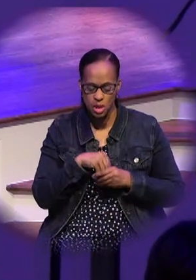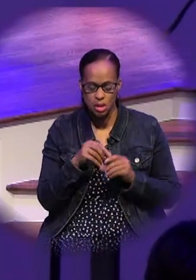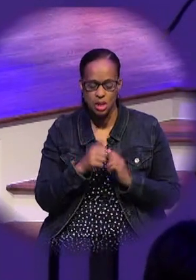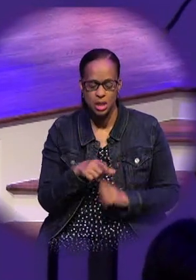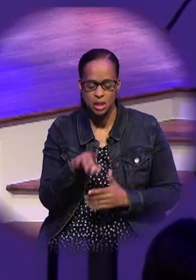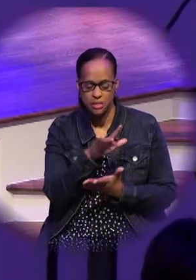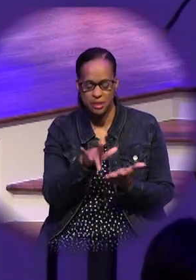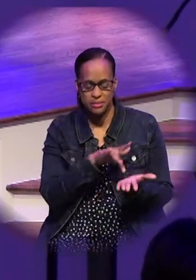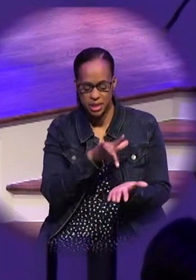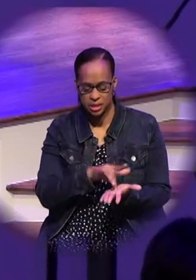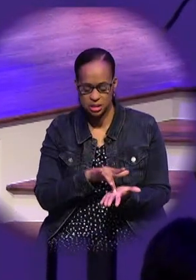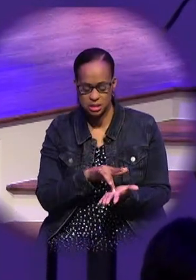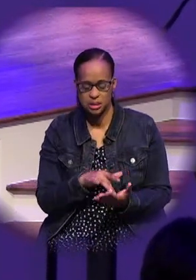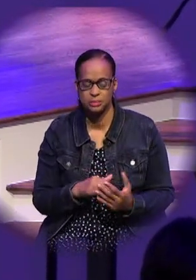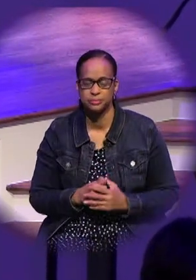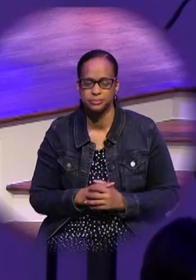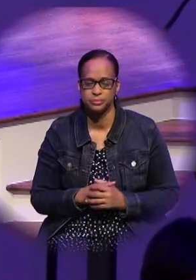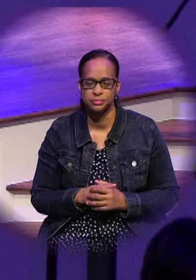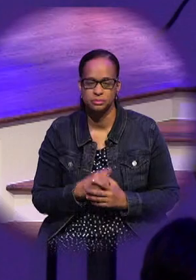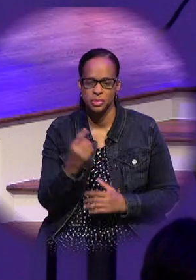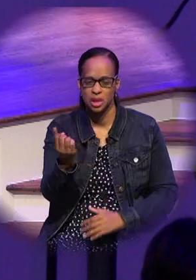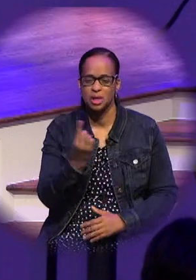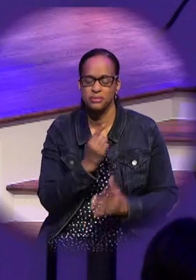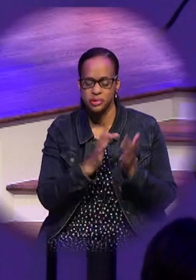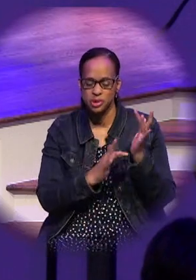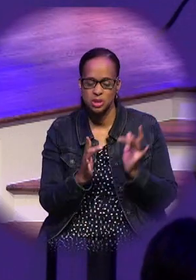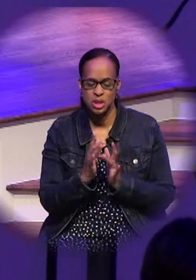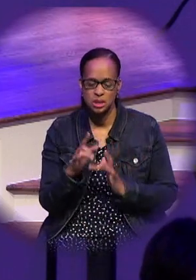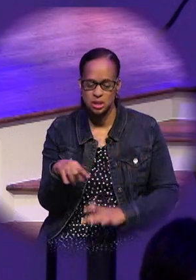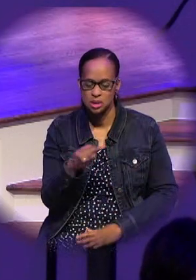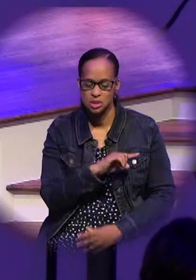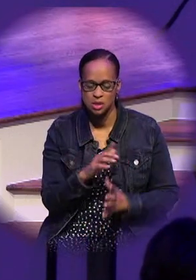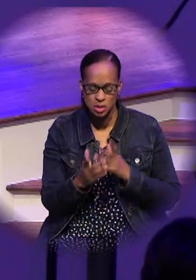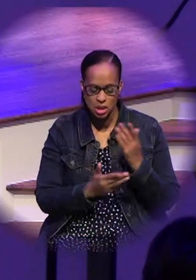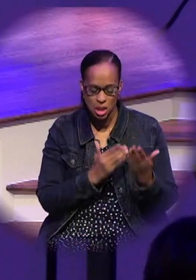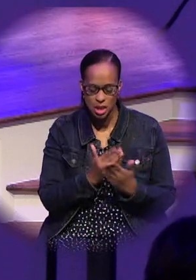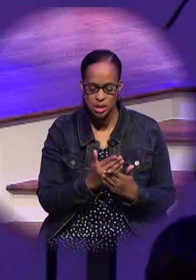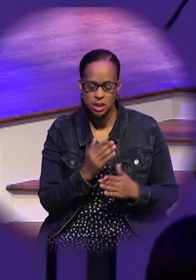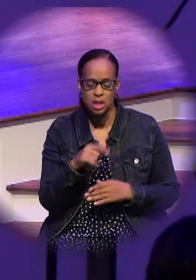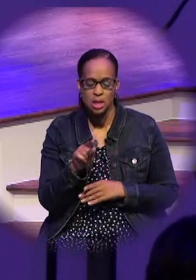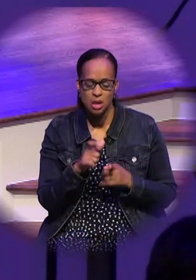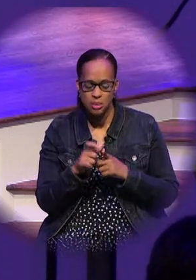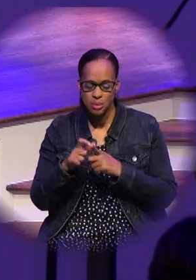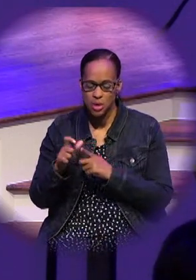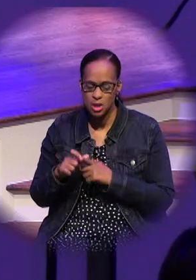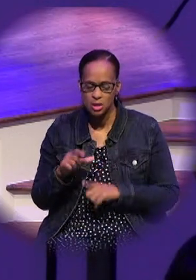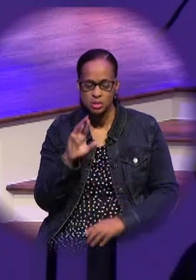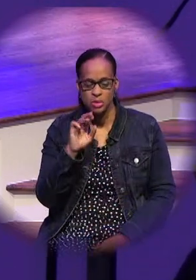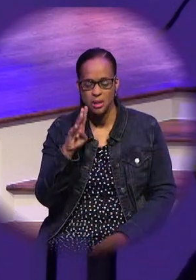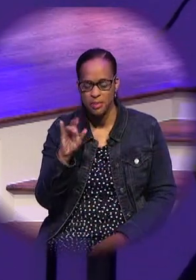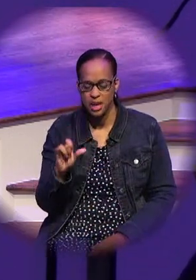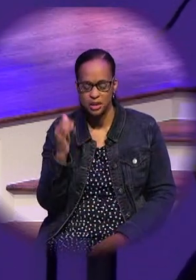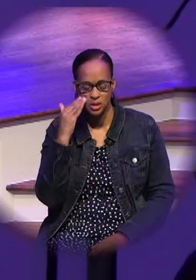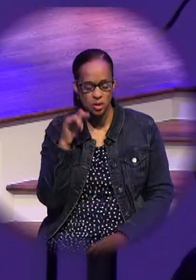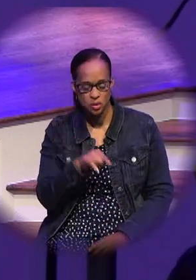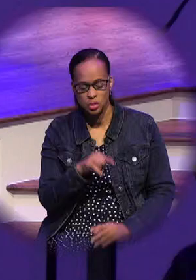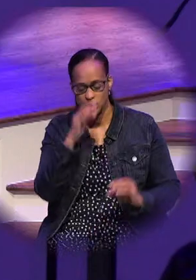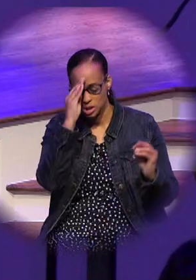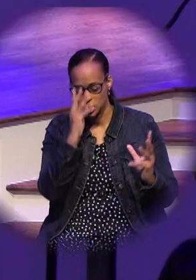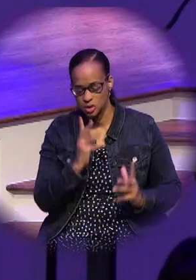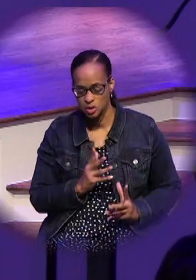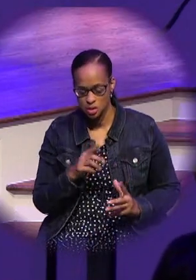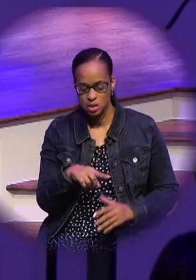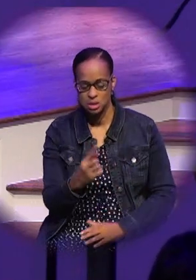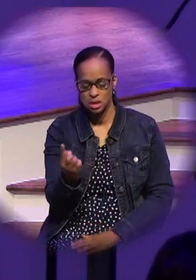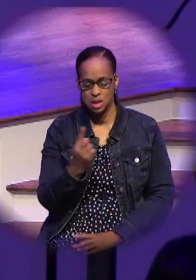midst. And still, he comes to Jesus to such kind words. Verse 2, he says, Rabbi, we know you are a teacher who has come